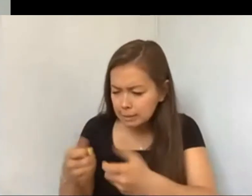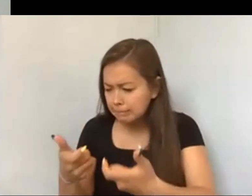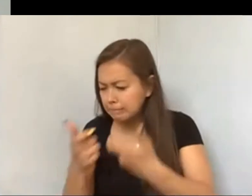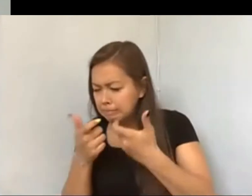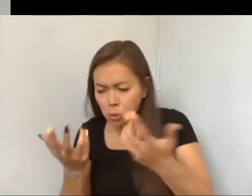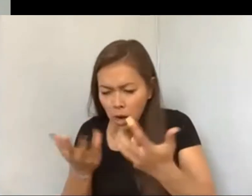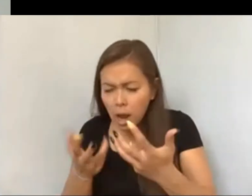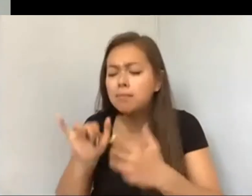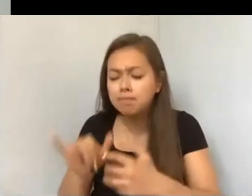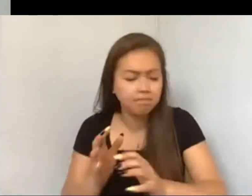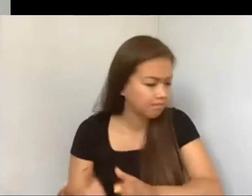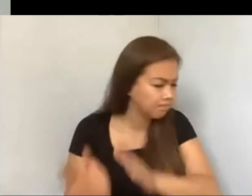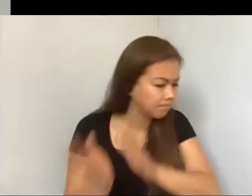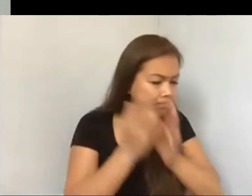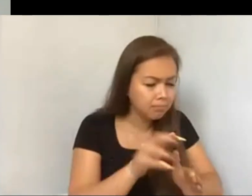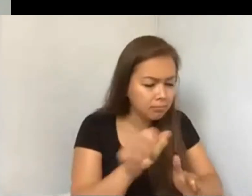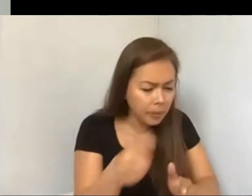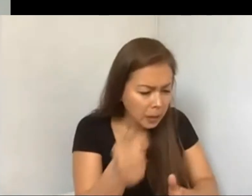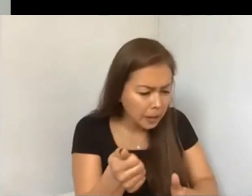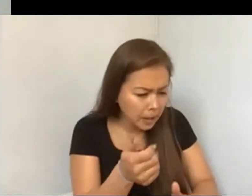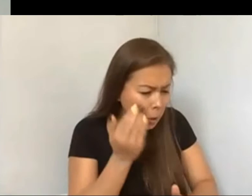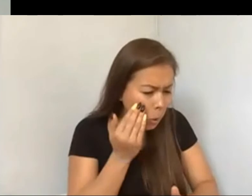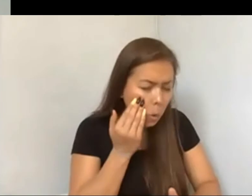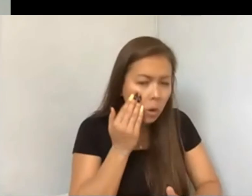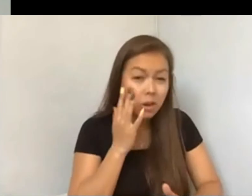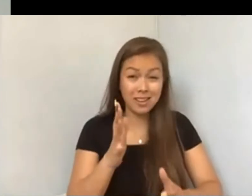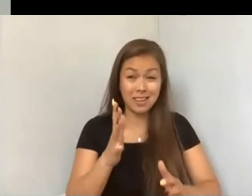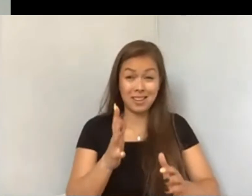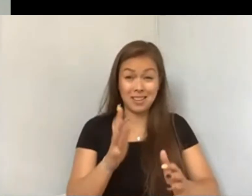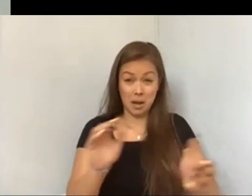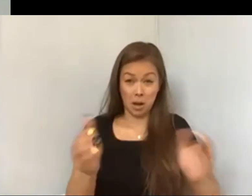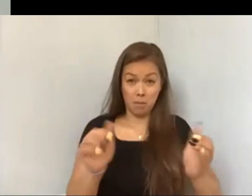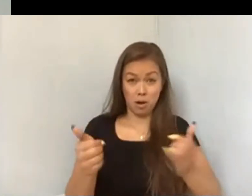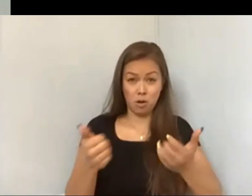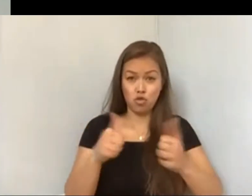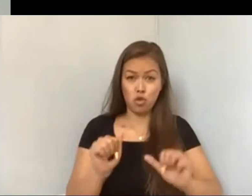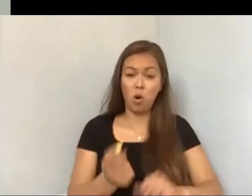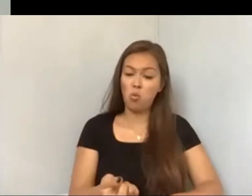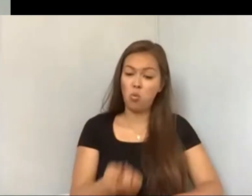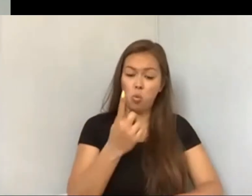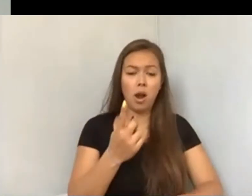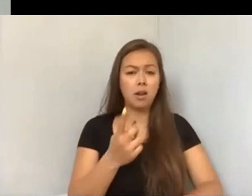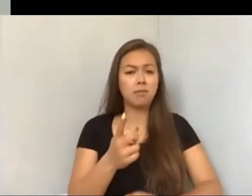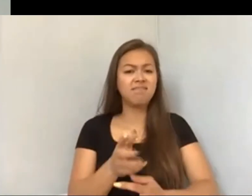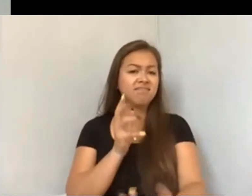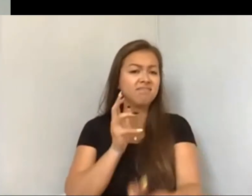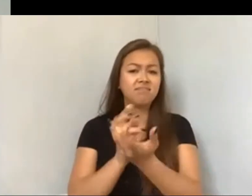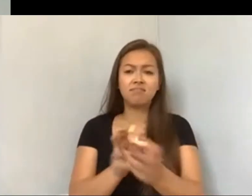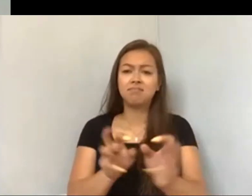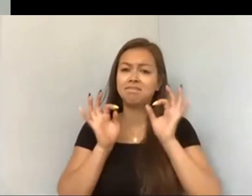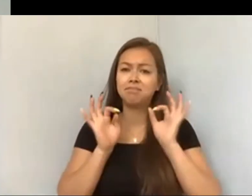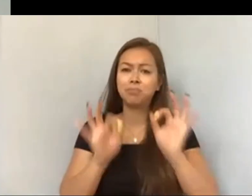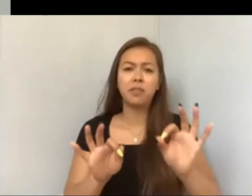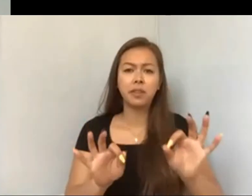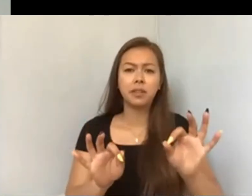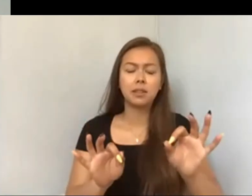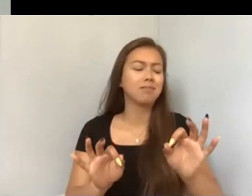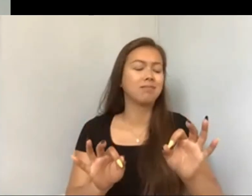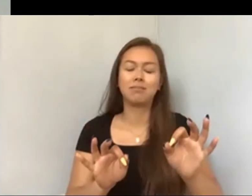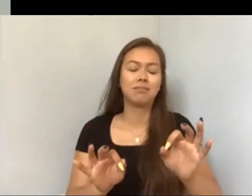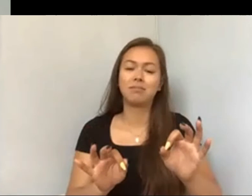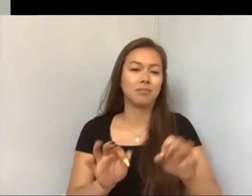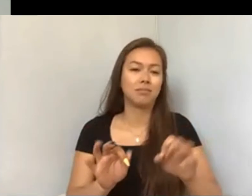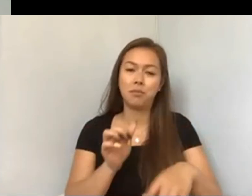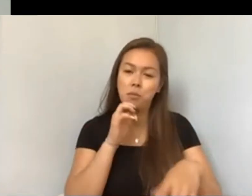do everything on that. Like, I think it's really about understanding the platforms that you do choose to use and the audiences that you'll be able to